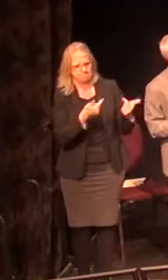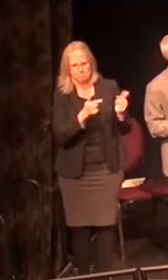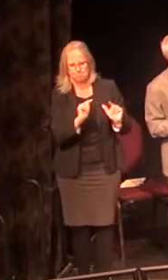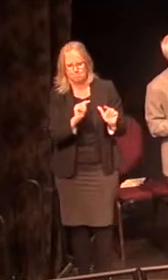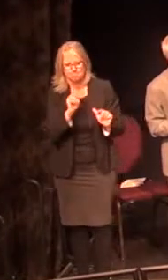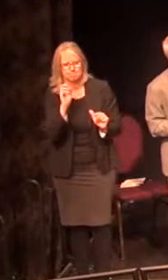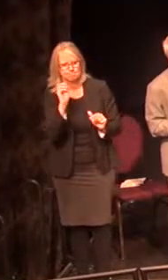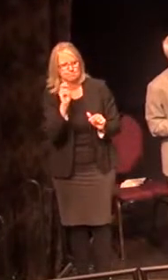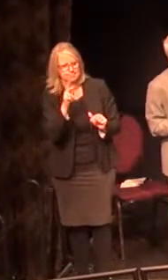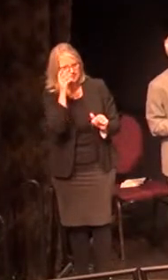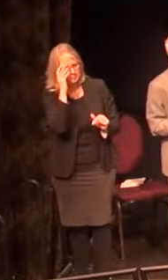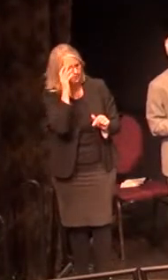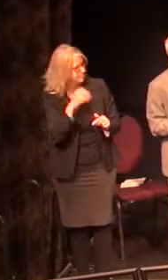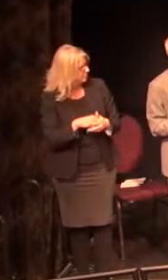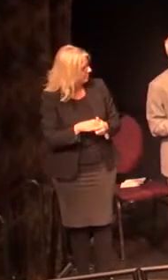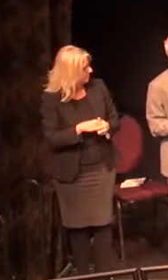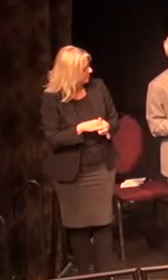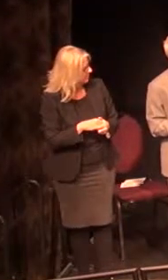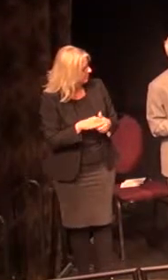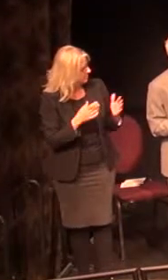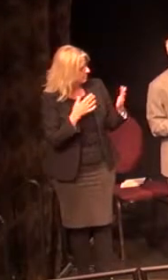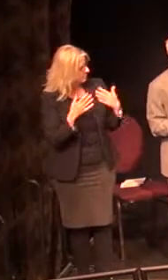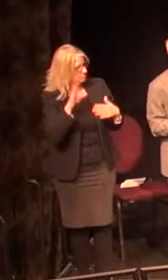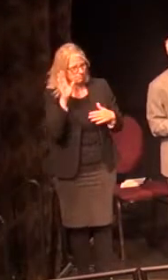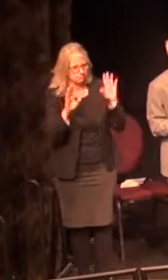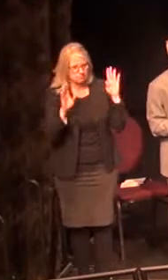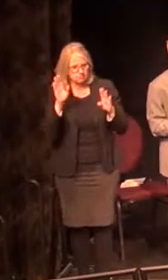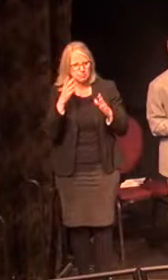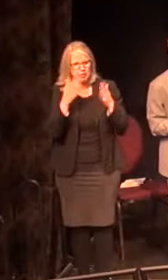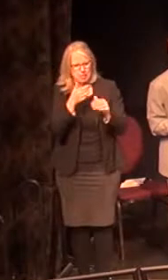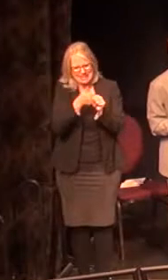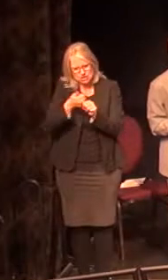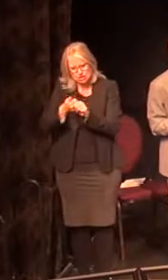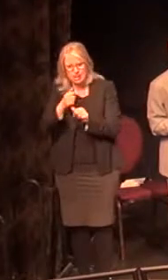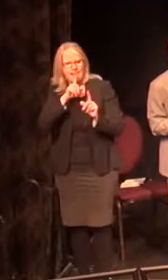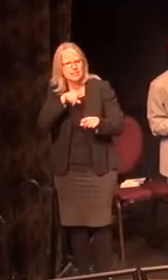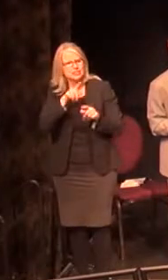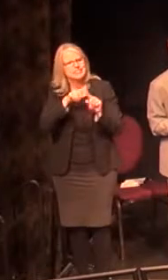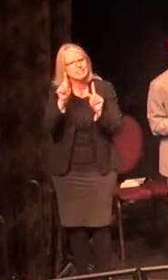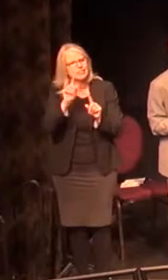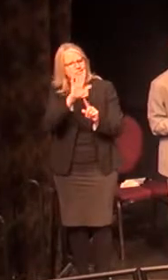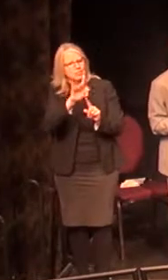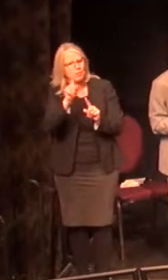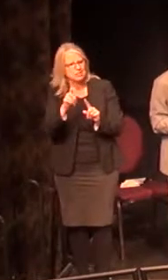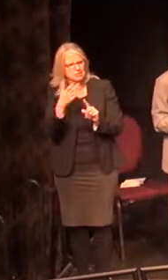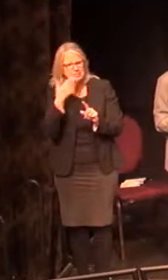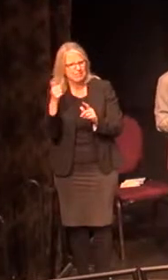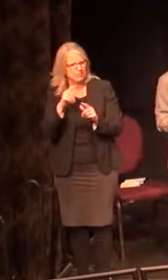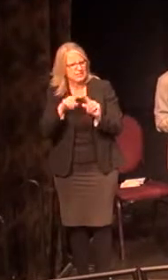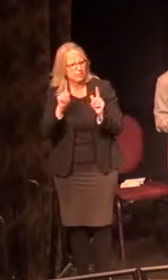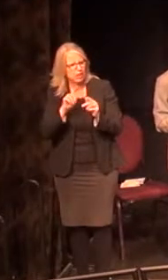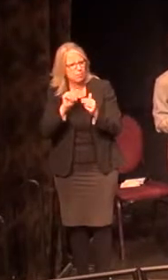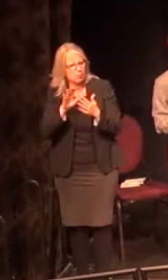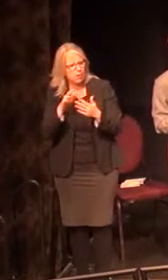Okay, let's look at, maybe people should just address the different facets of the question that I think that might be better. Okay, is I was that